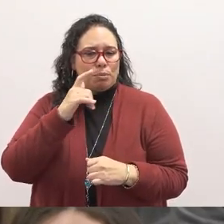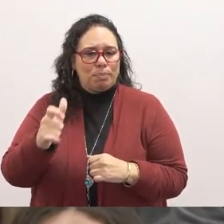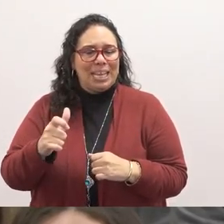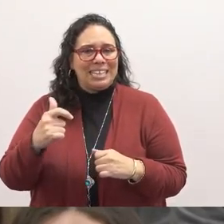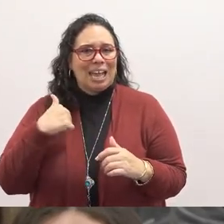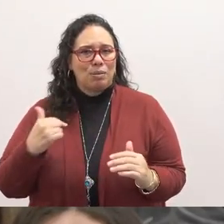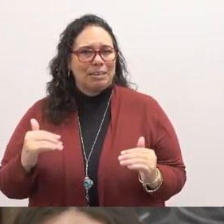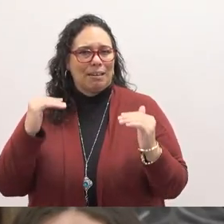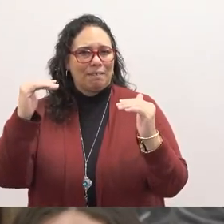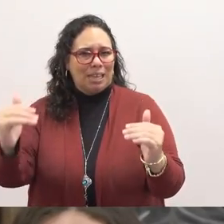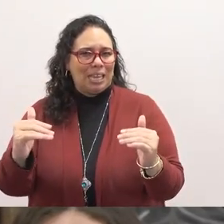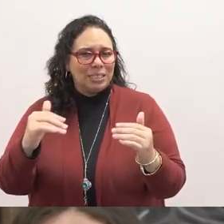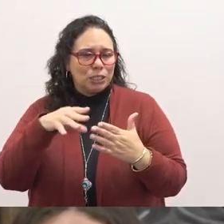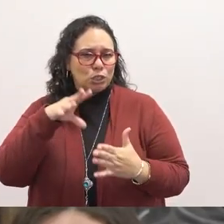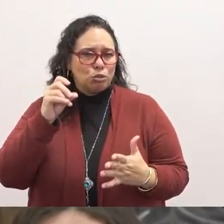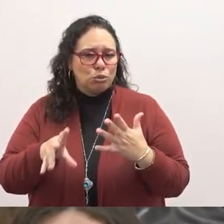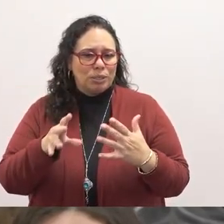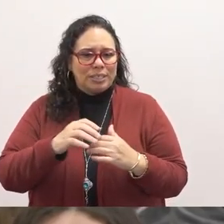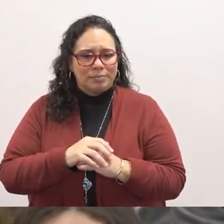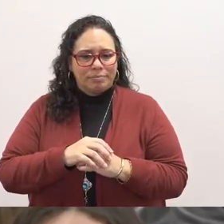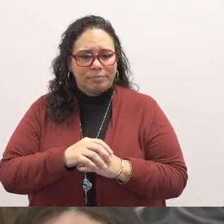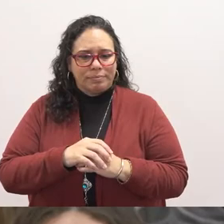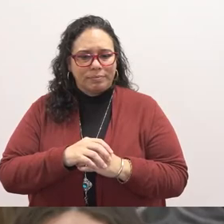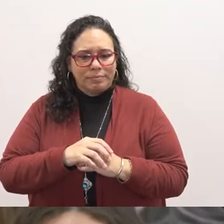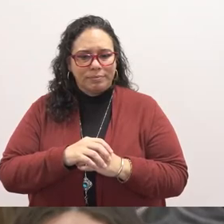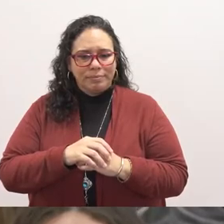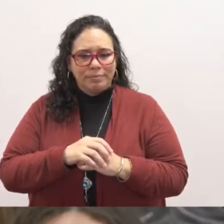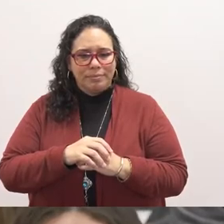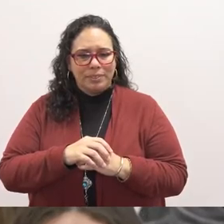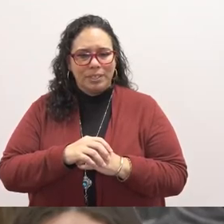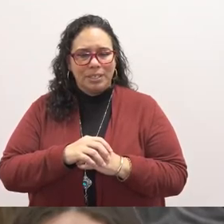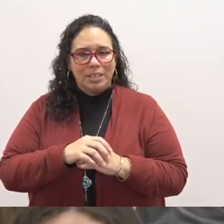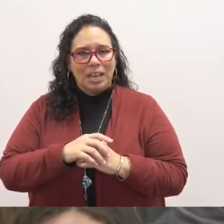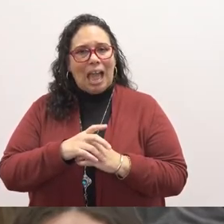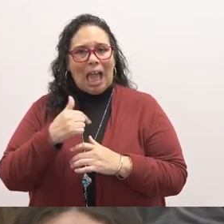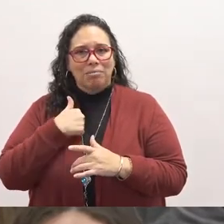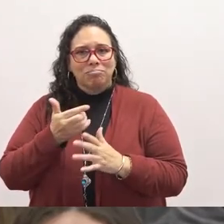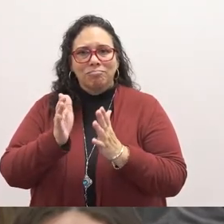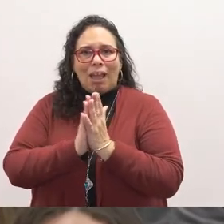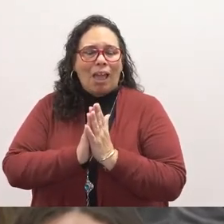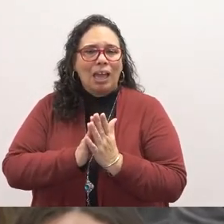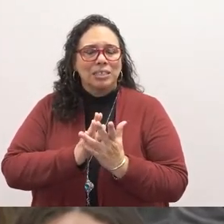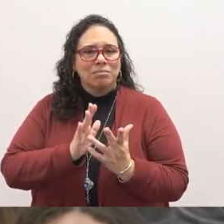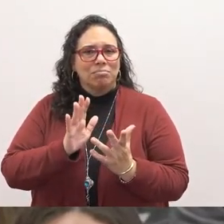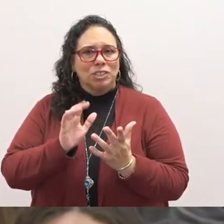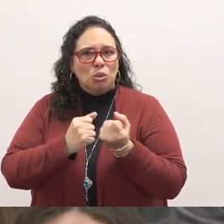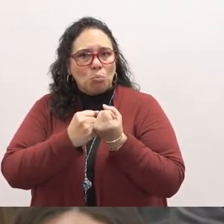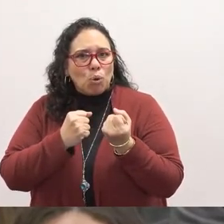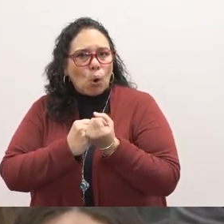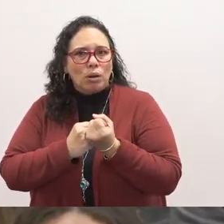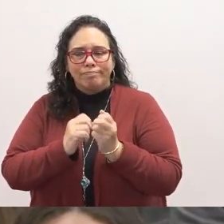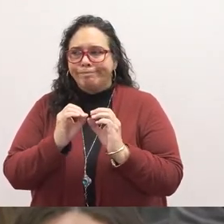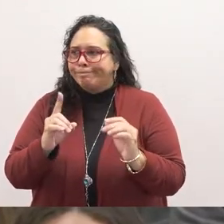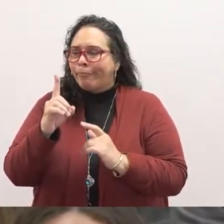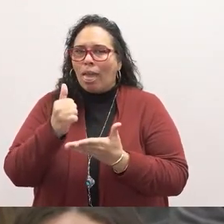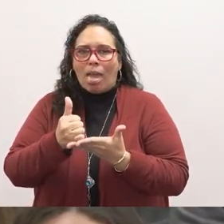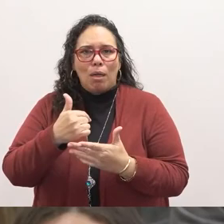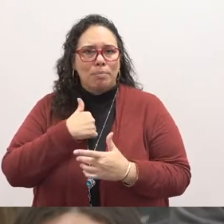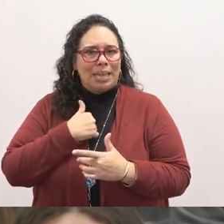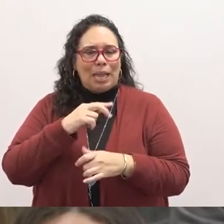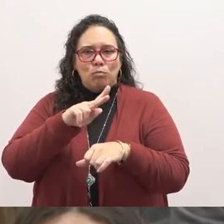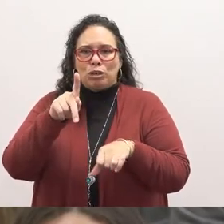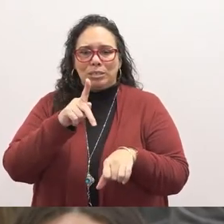magnet student competing for my school. And I reached out for support. Nobody lent me a hand. Even my